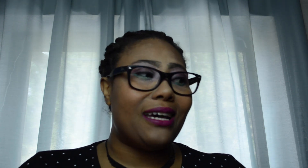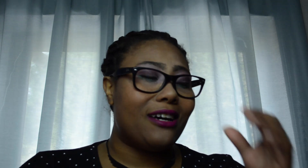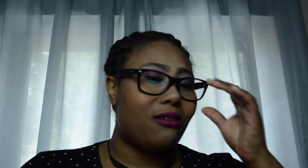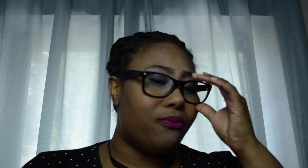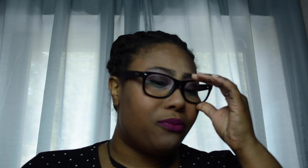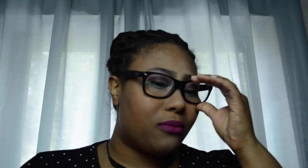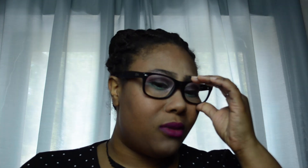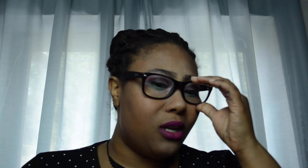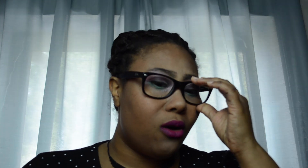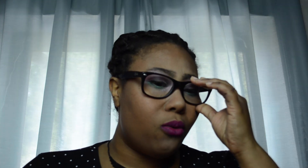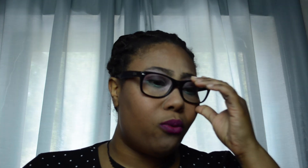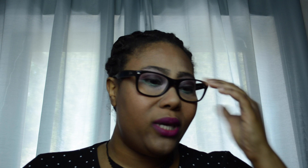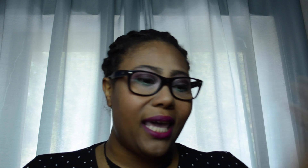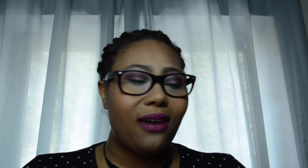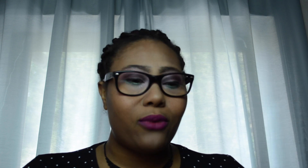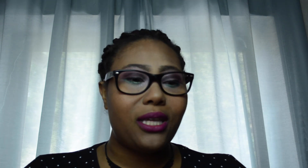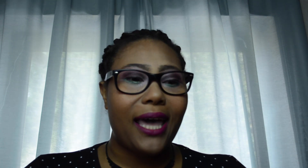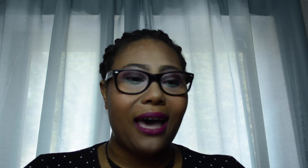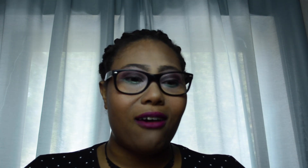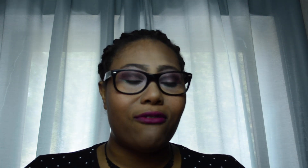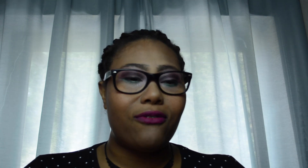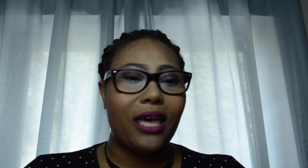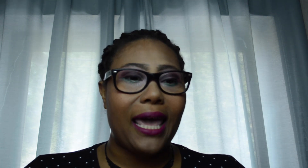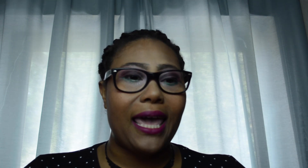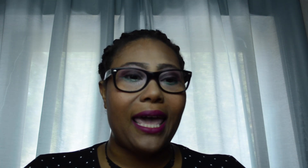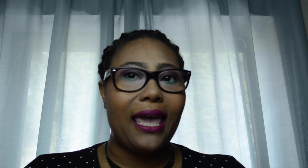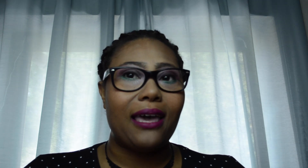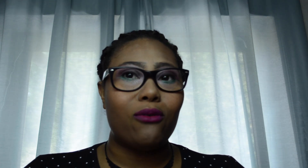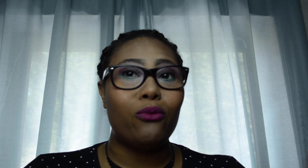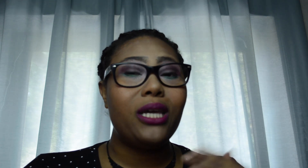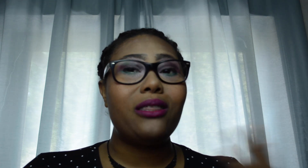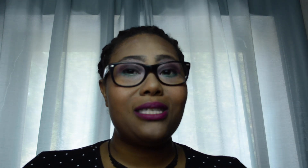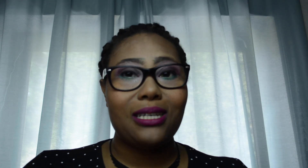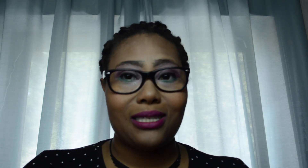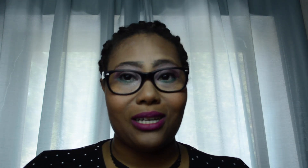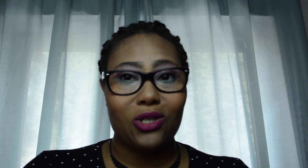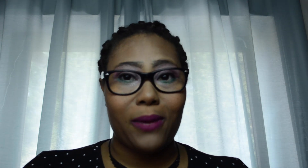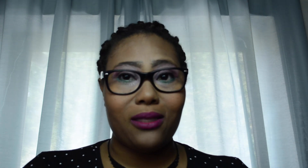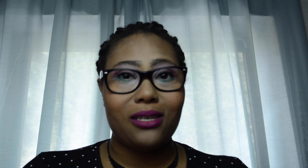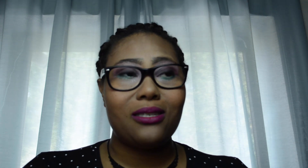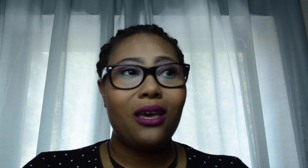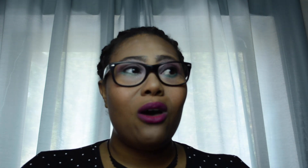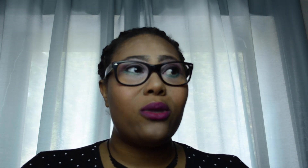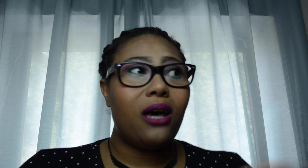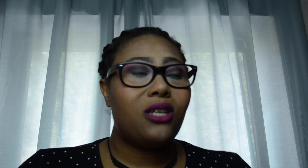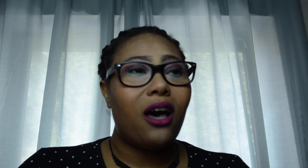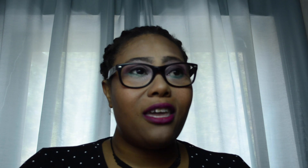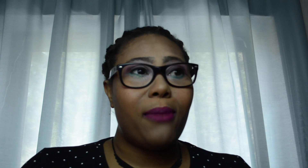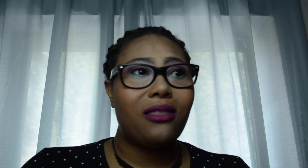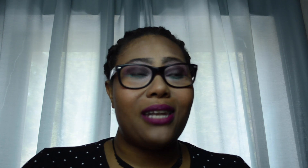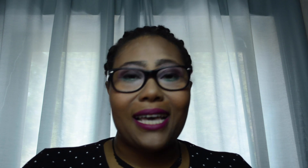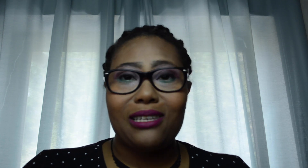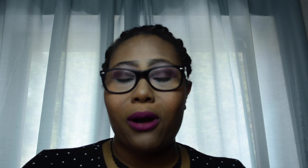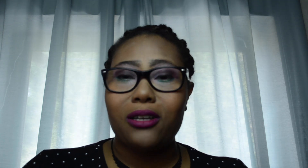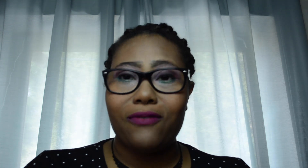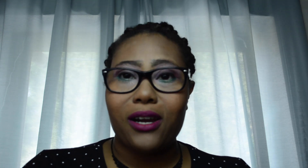And, you know, we can't really have a realistic discussion about this without talking